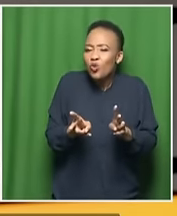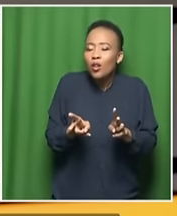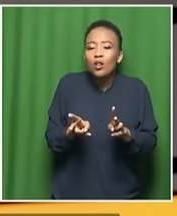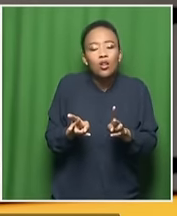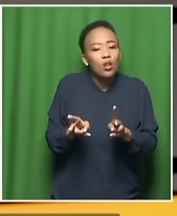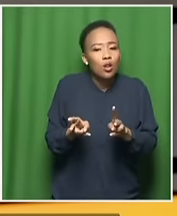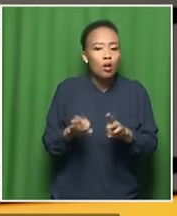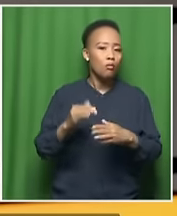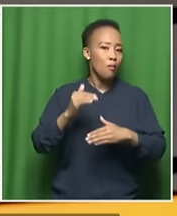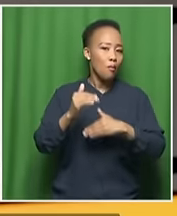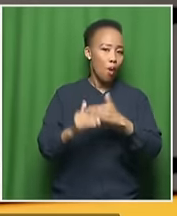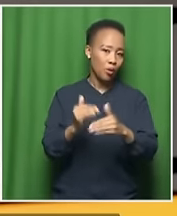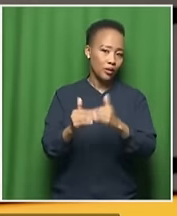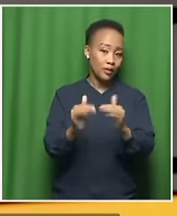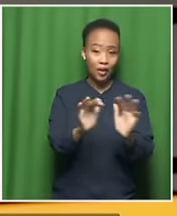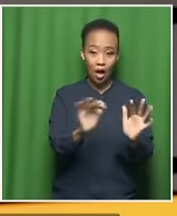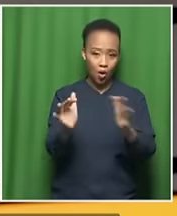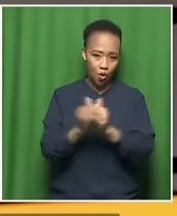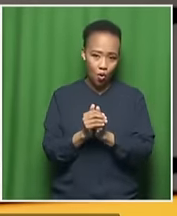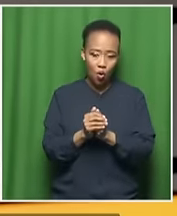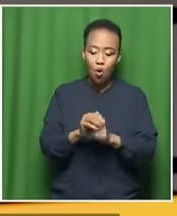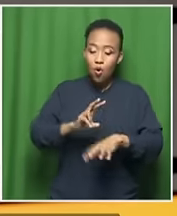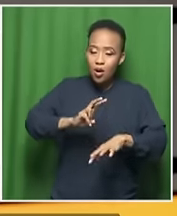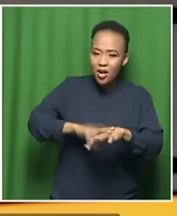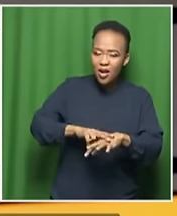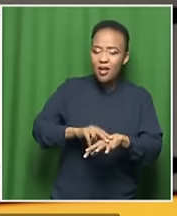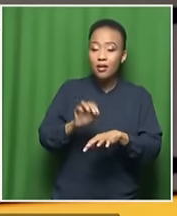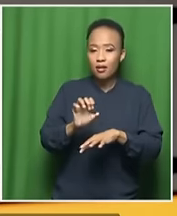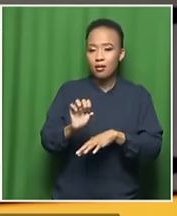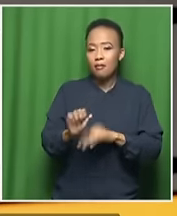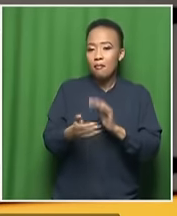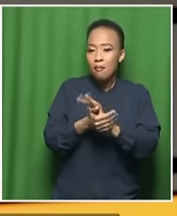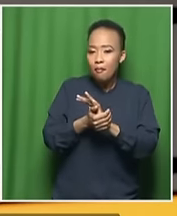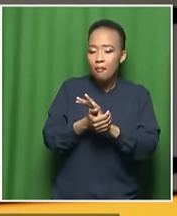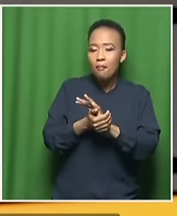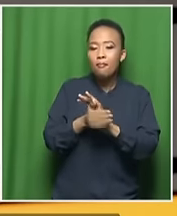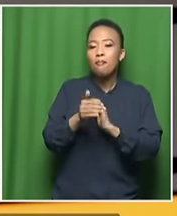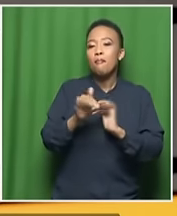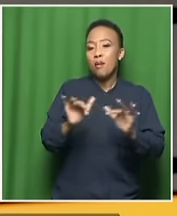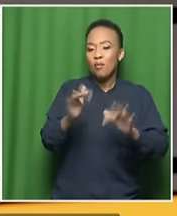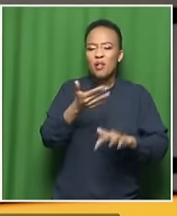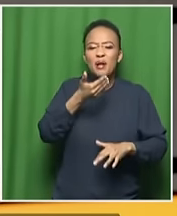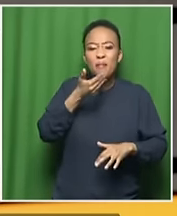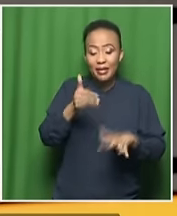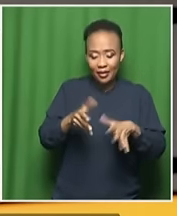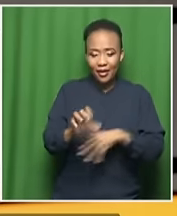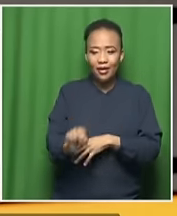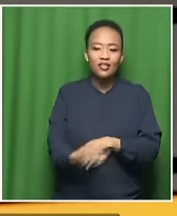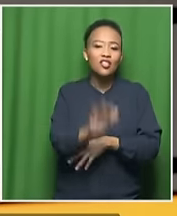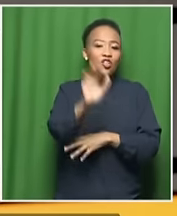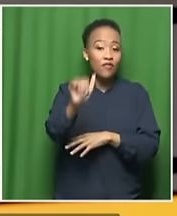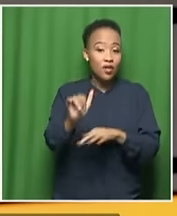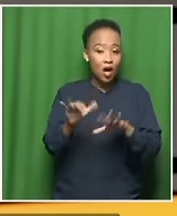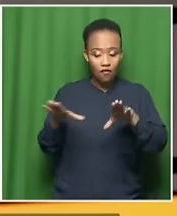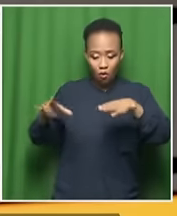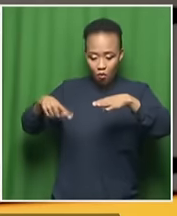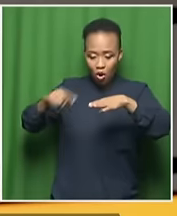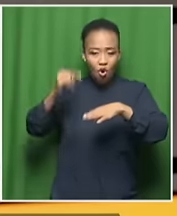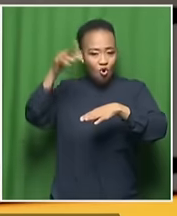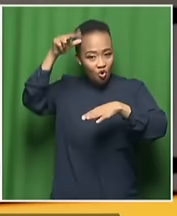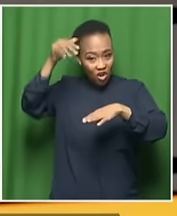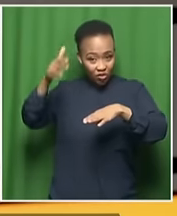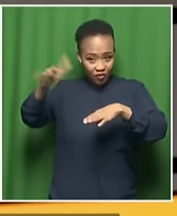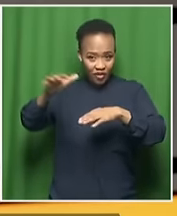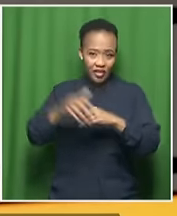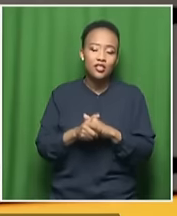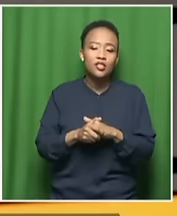where you can get the best people in South Africa and graduate. So we say that in itself,